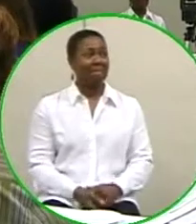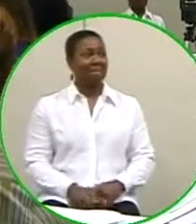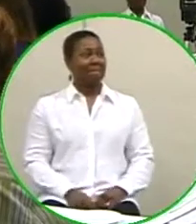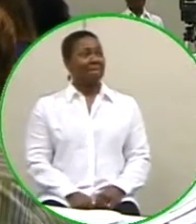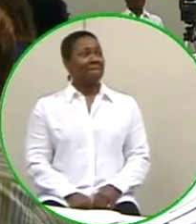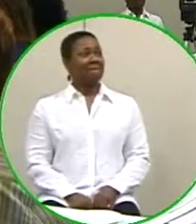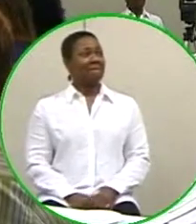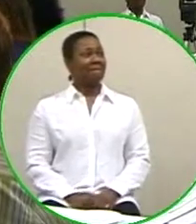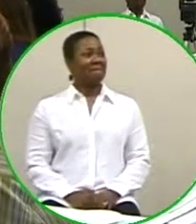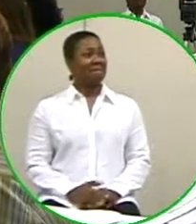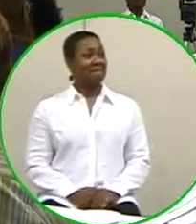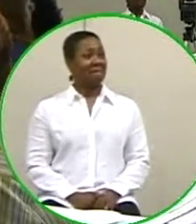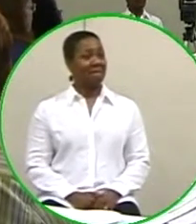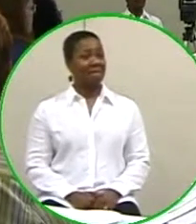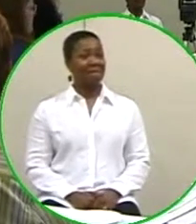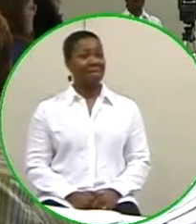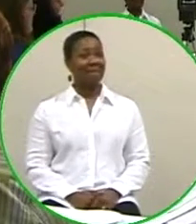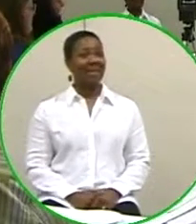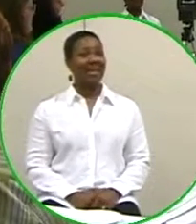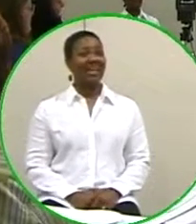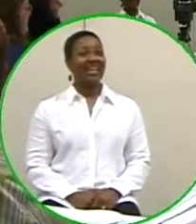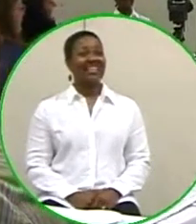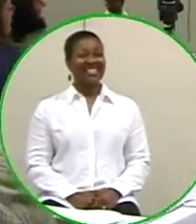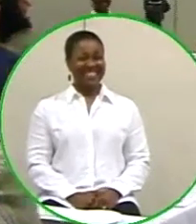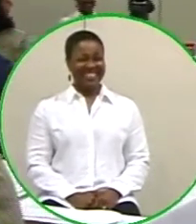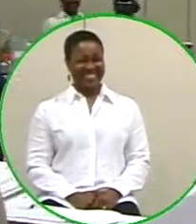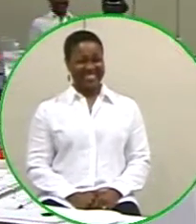Their little hands.